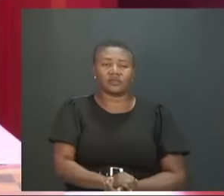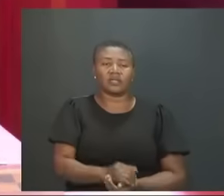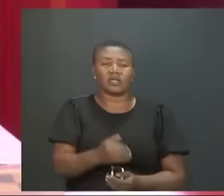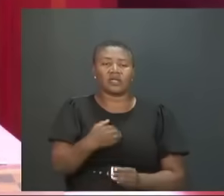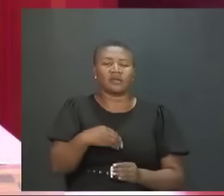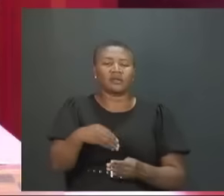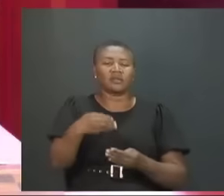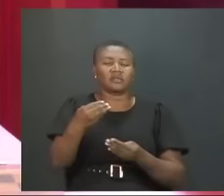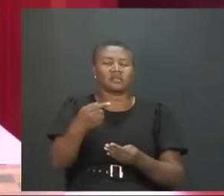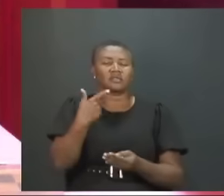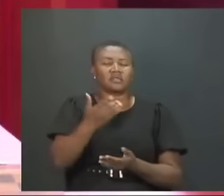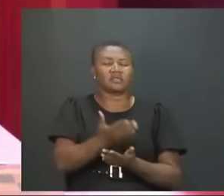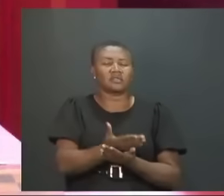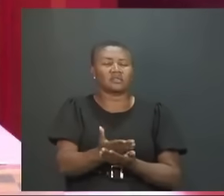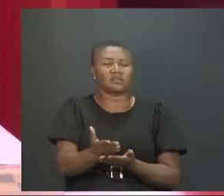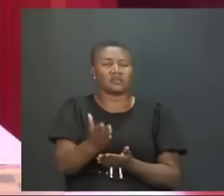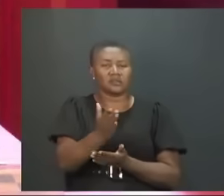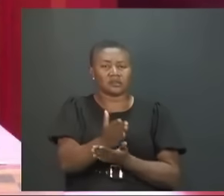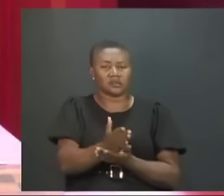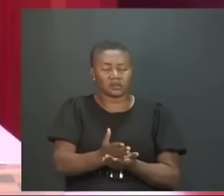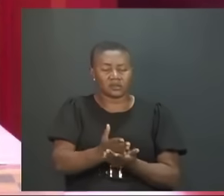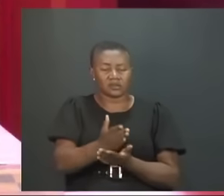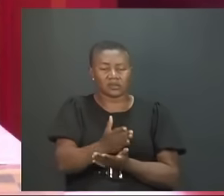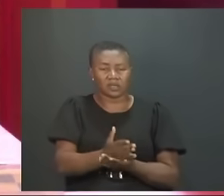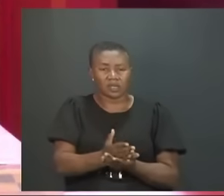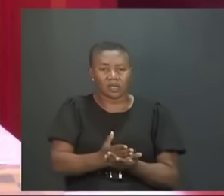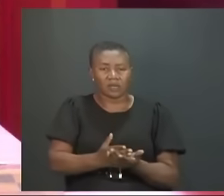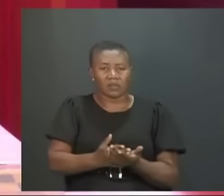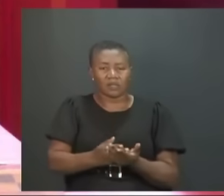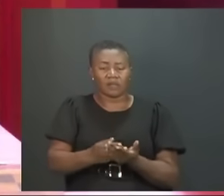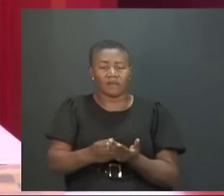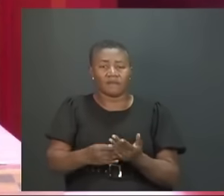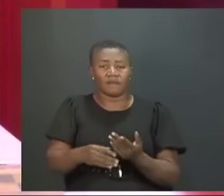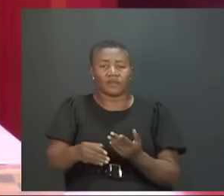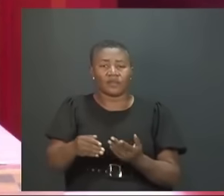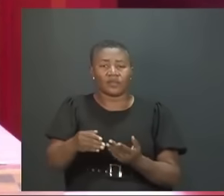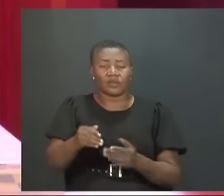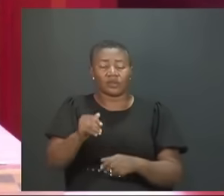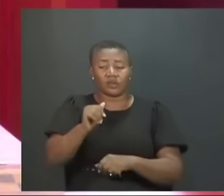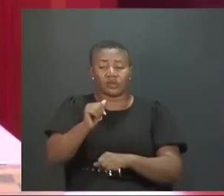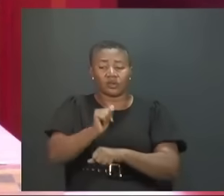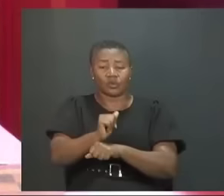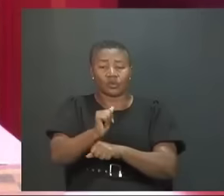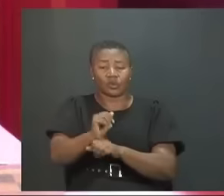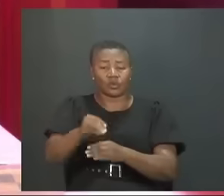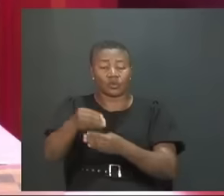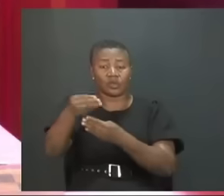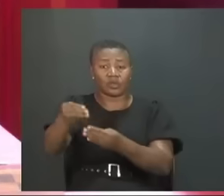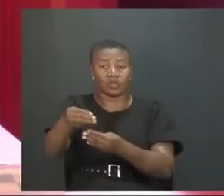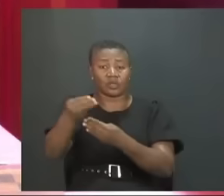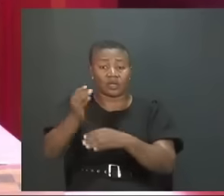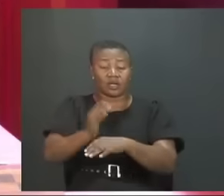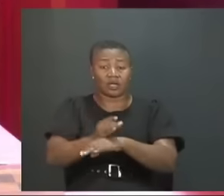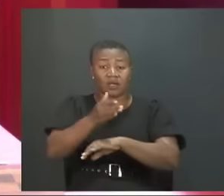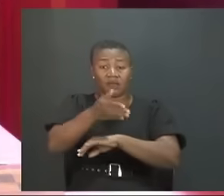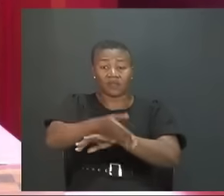regarding some recruitments that happened after the NDC came into office.